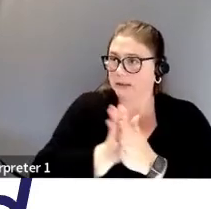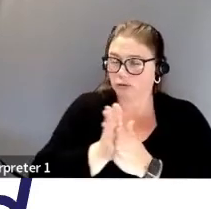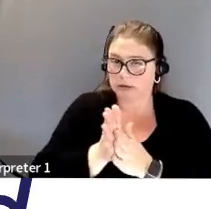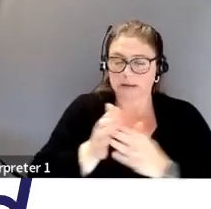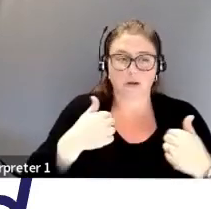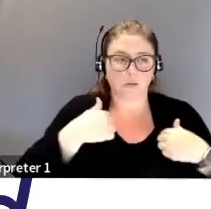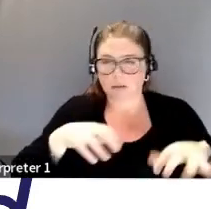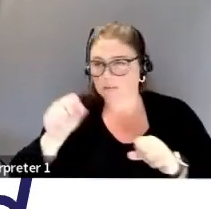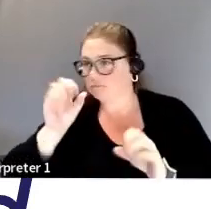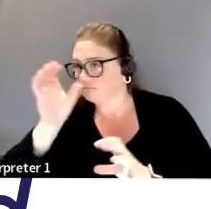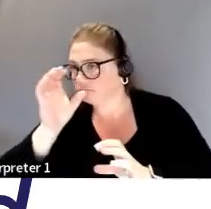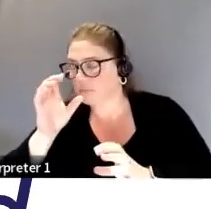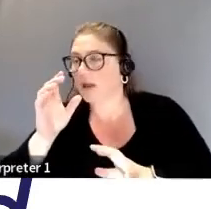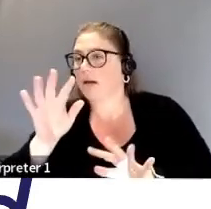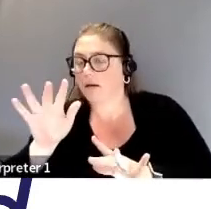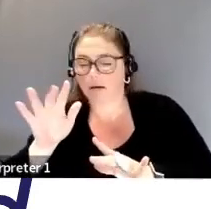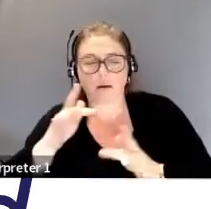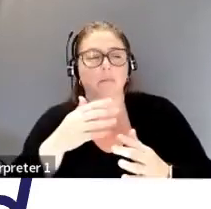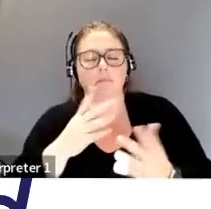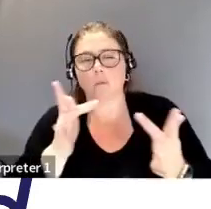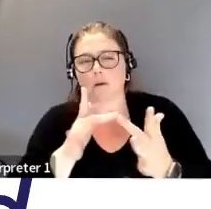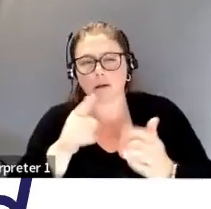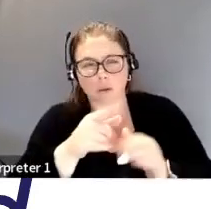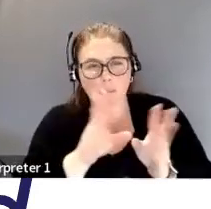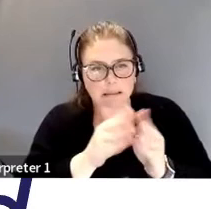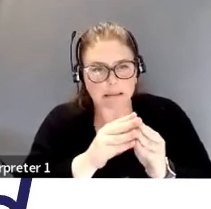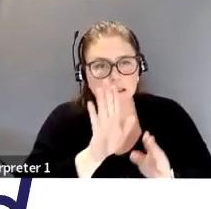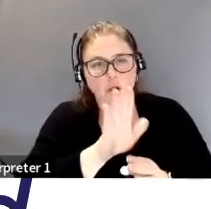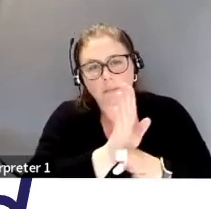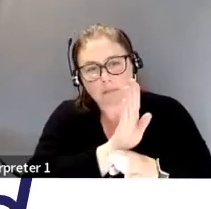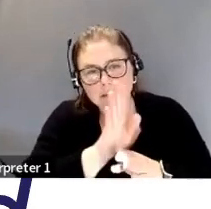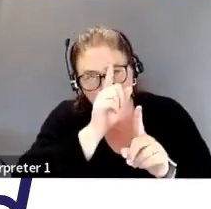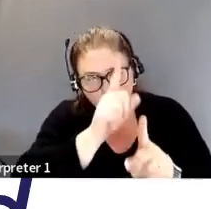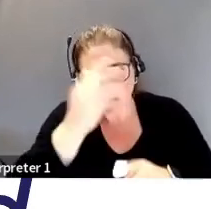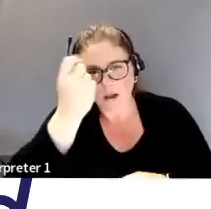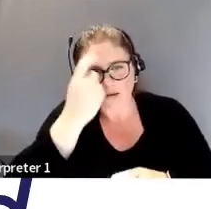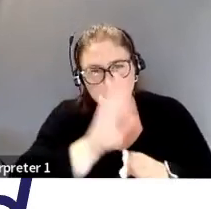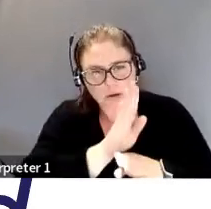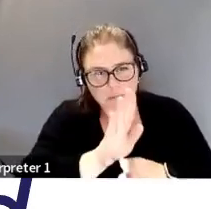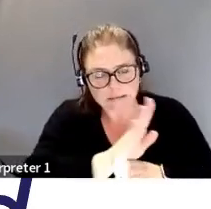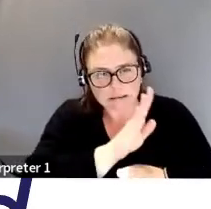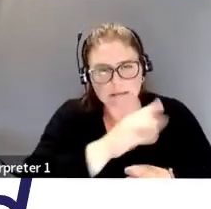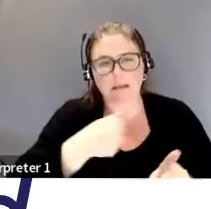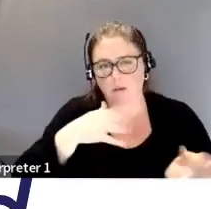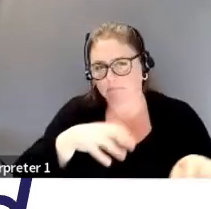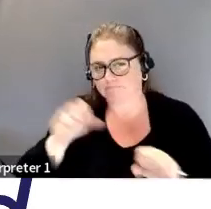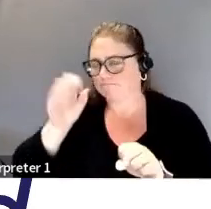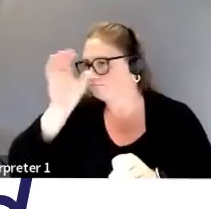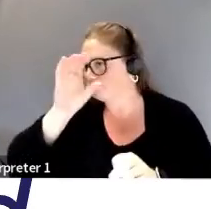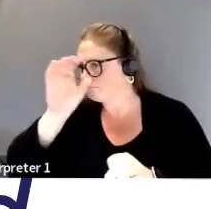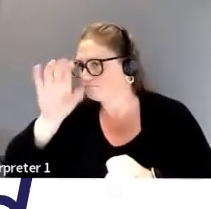you to discuss next steps and get a good understanding of your business goals, and we will then go out and apply for funding that aligns with these business